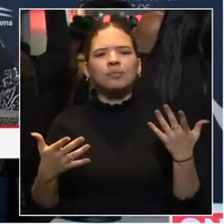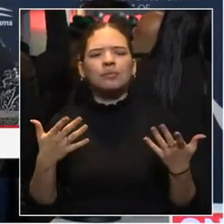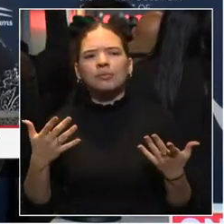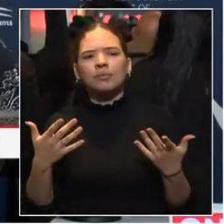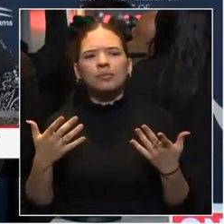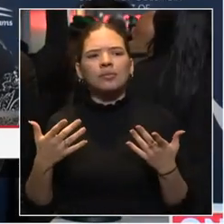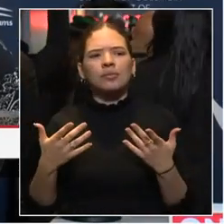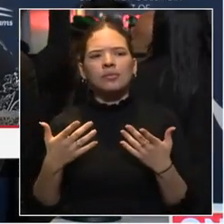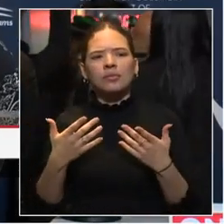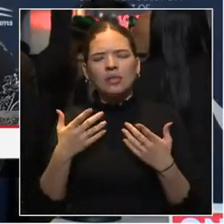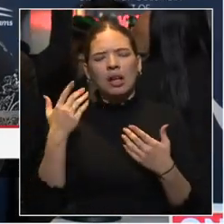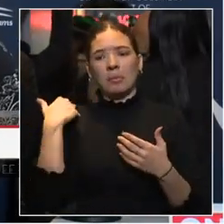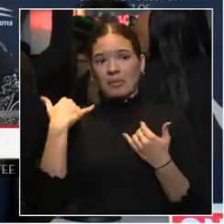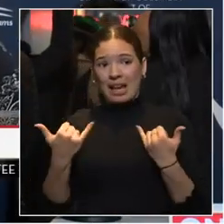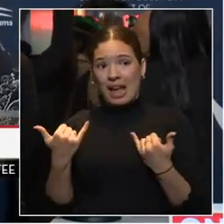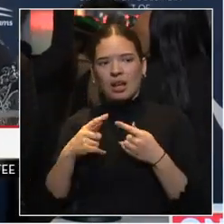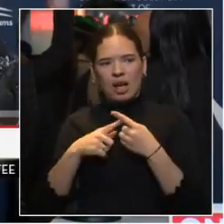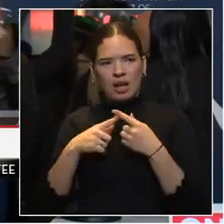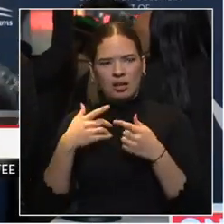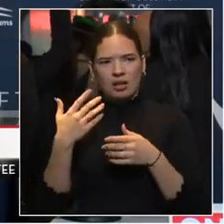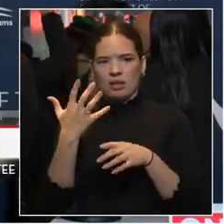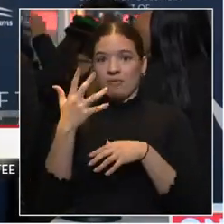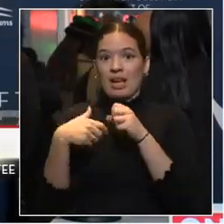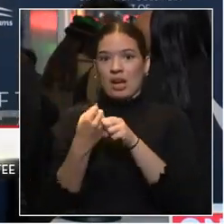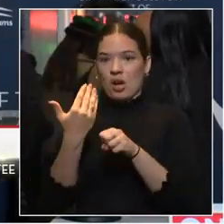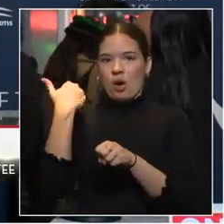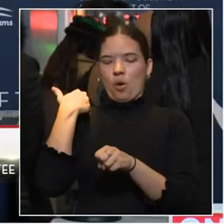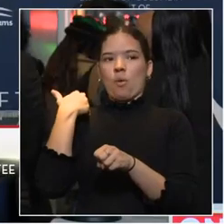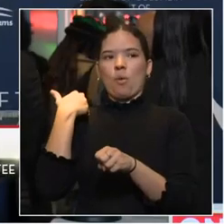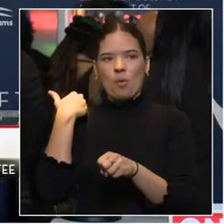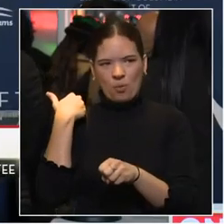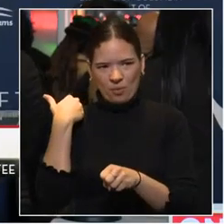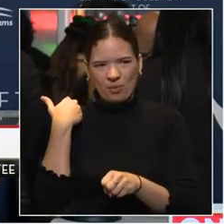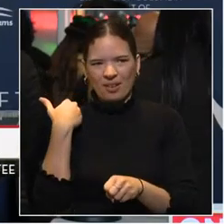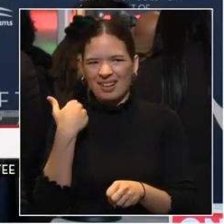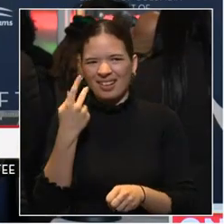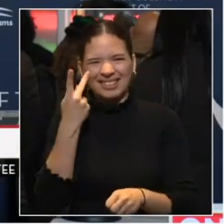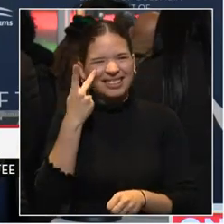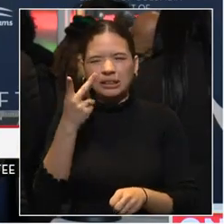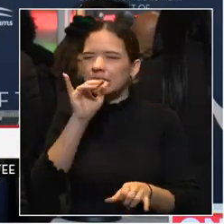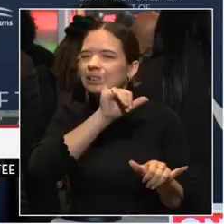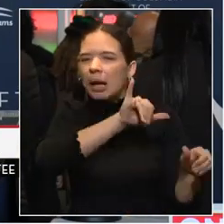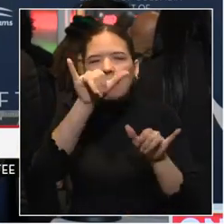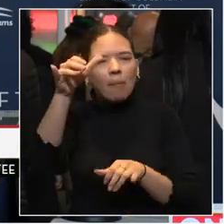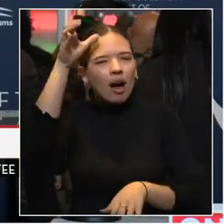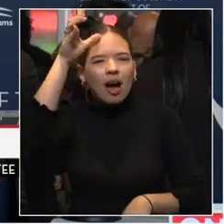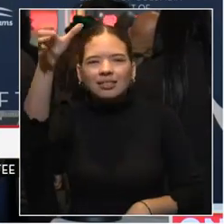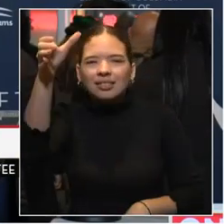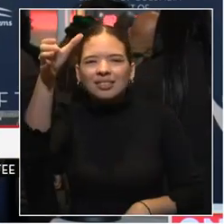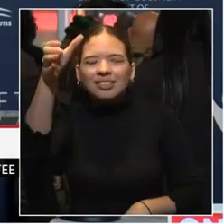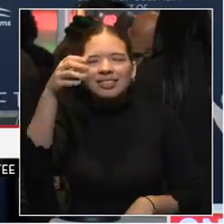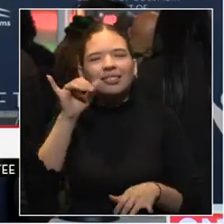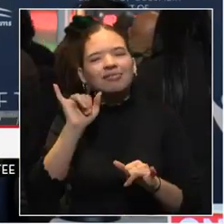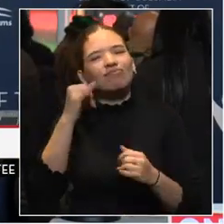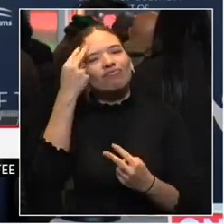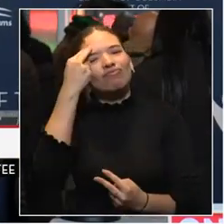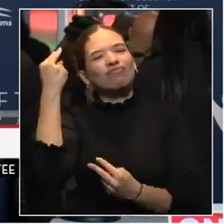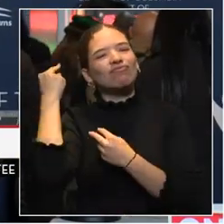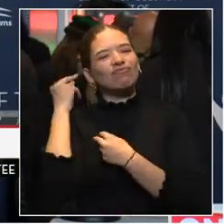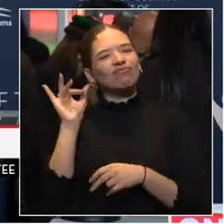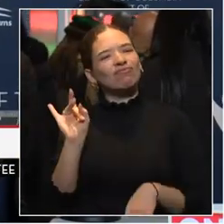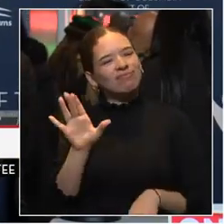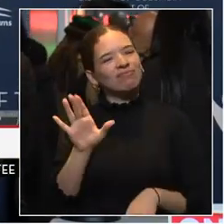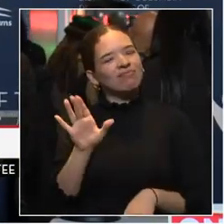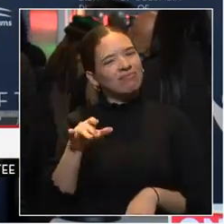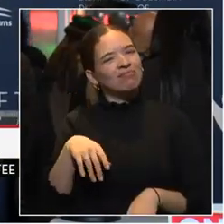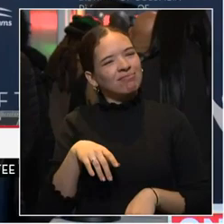years earlier. Well, we're going to start with the movie and say that the first official act of Mayor Bowser